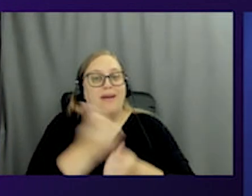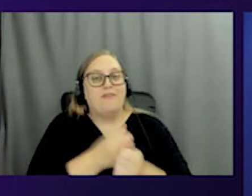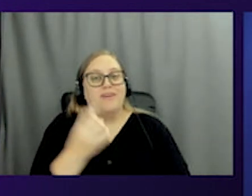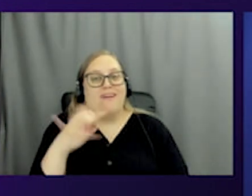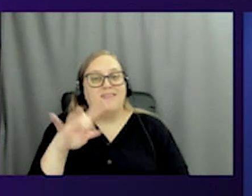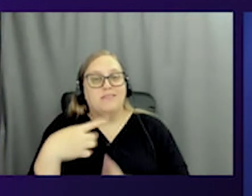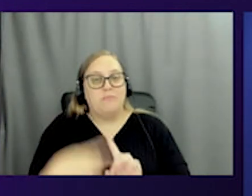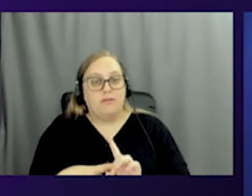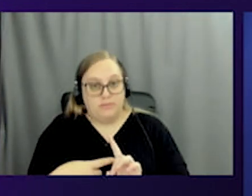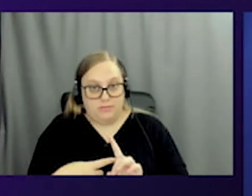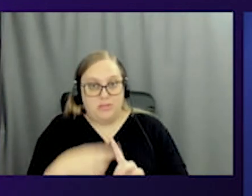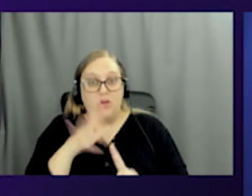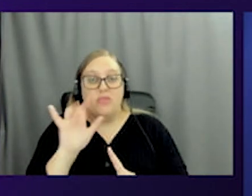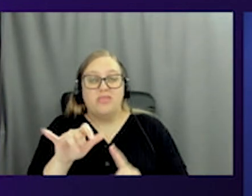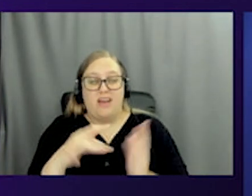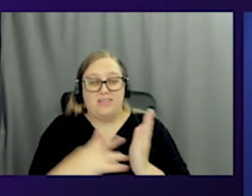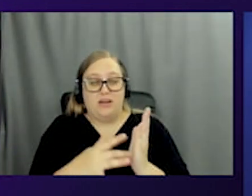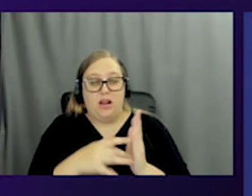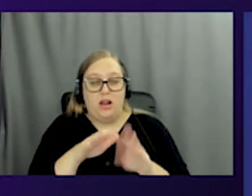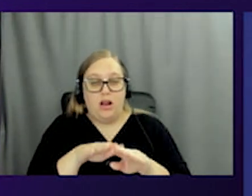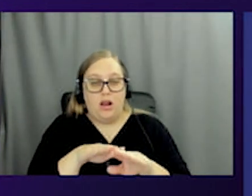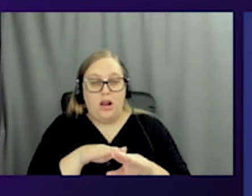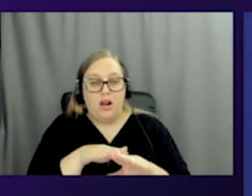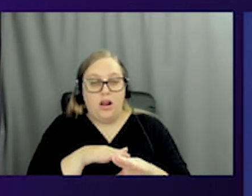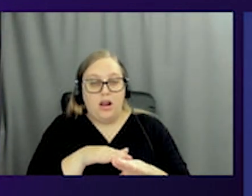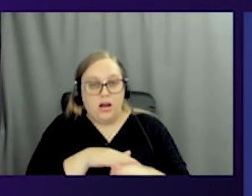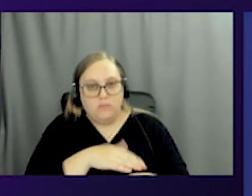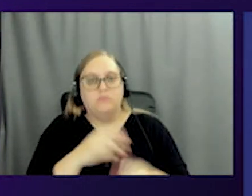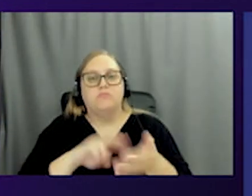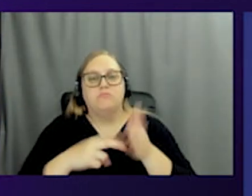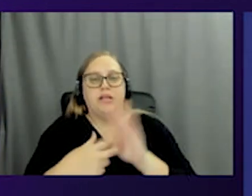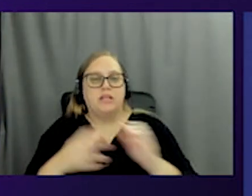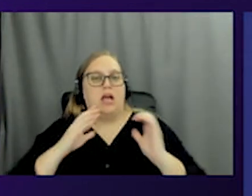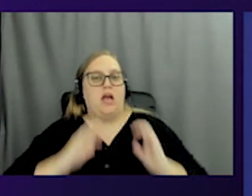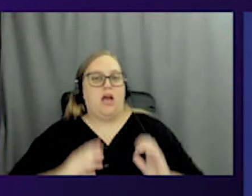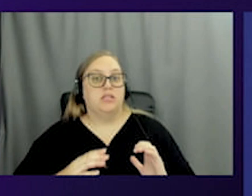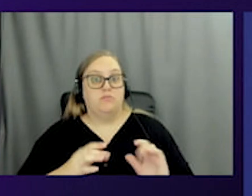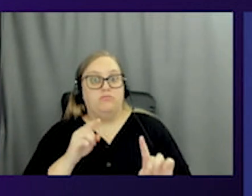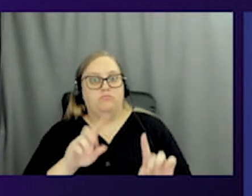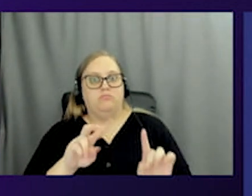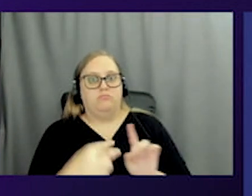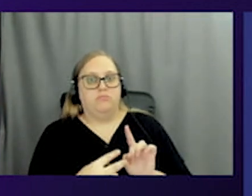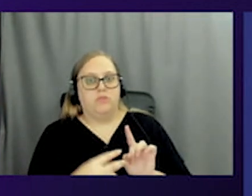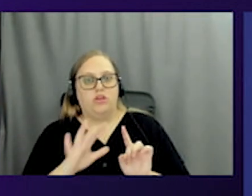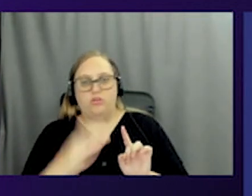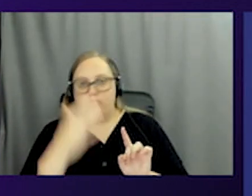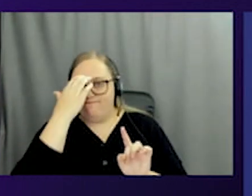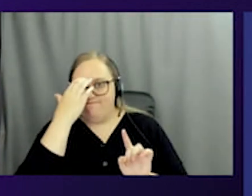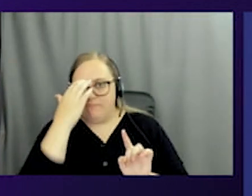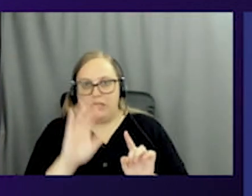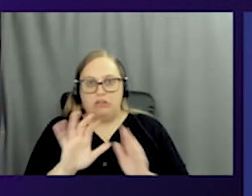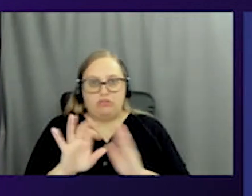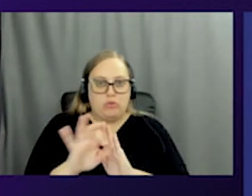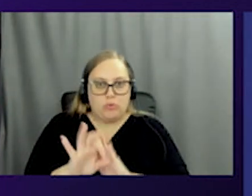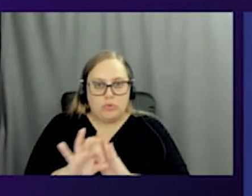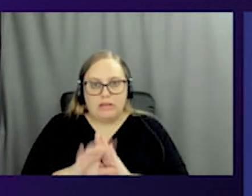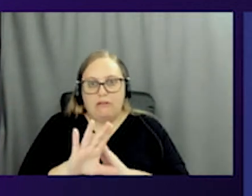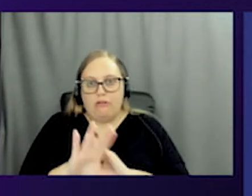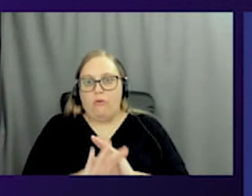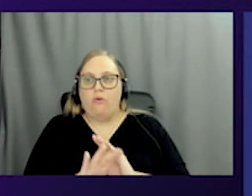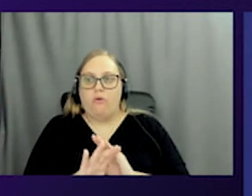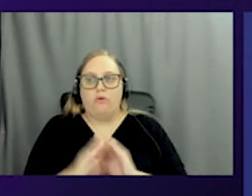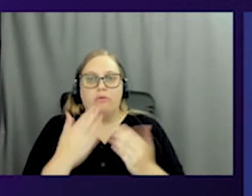has been slowing down, which means that for a customer, you have been really being conscious about choosing the best